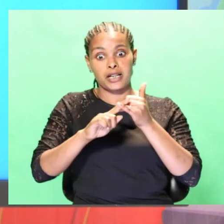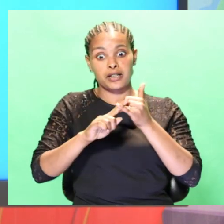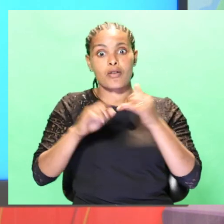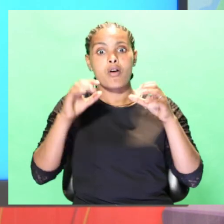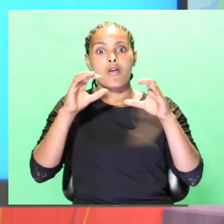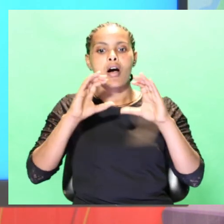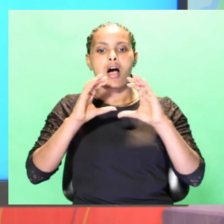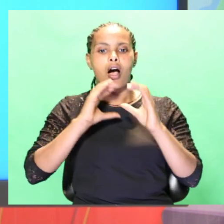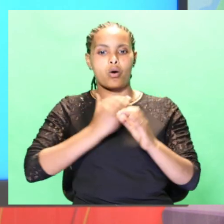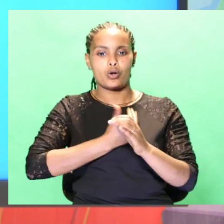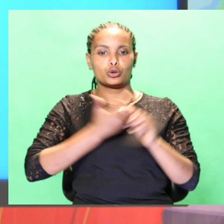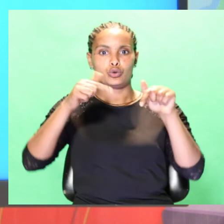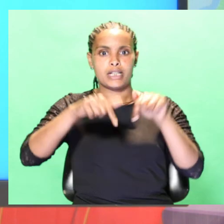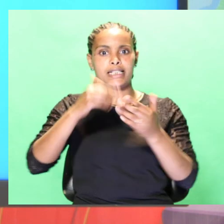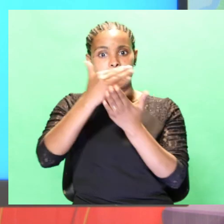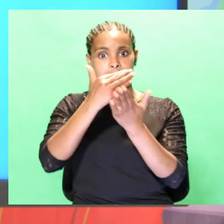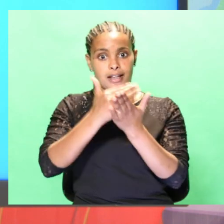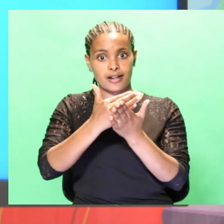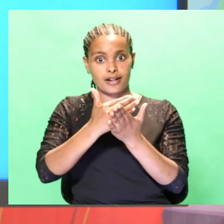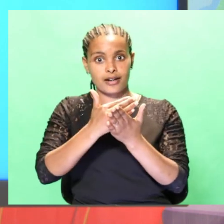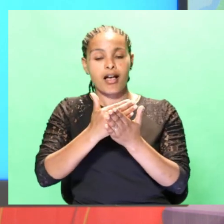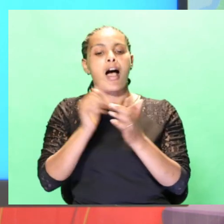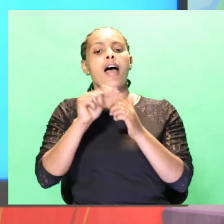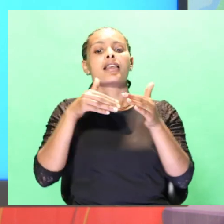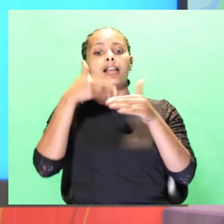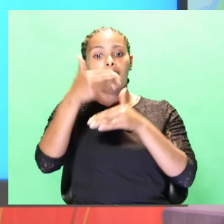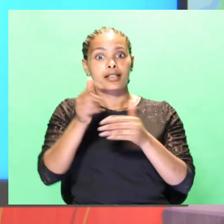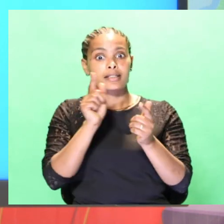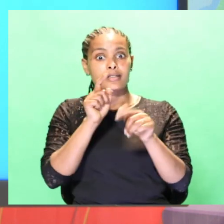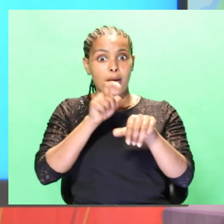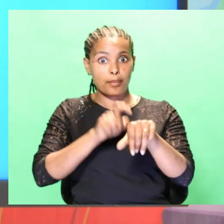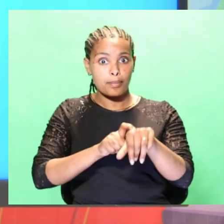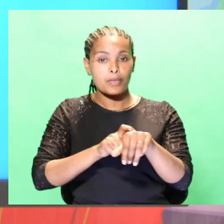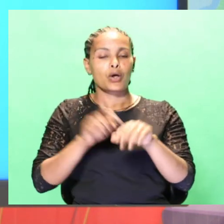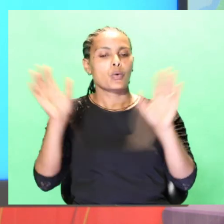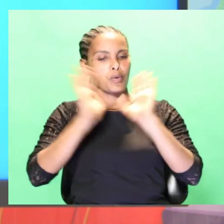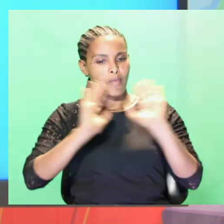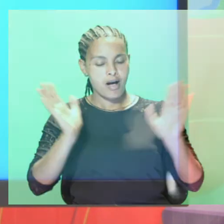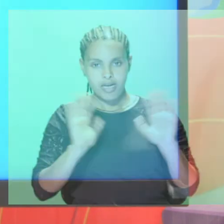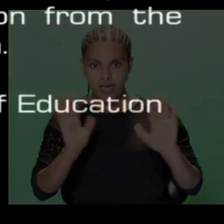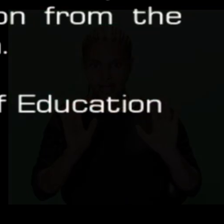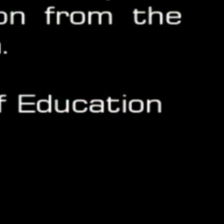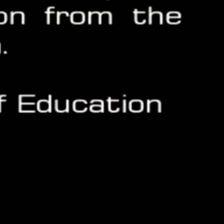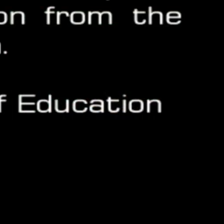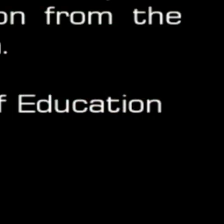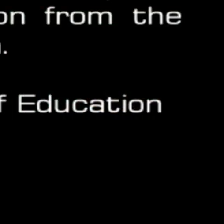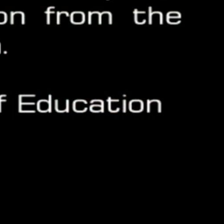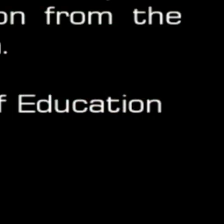end of our today's lesson. Until next time, goodbye.